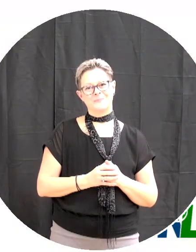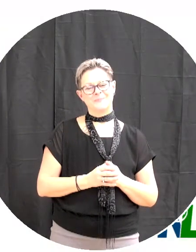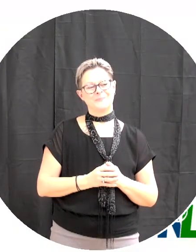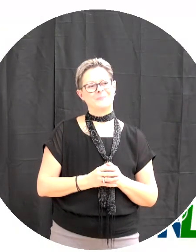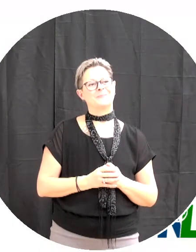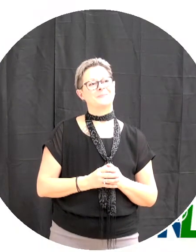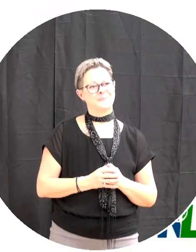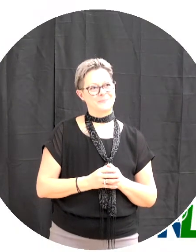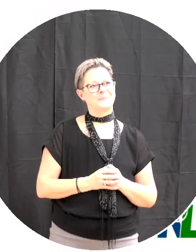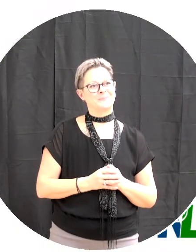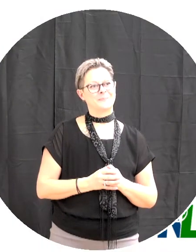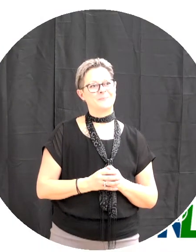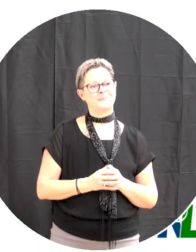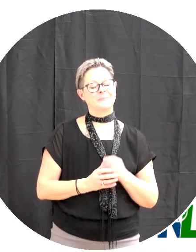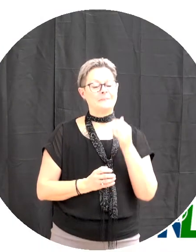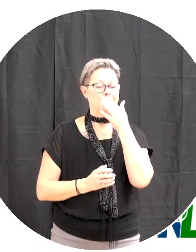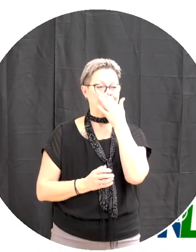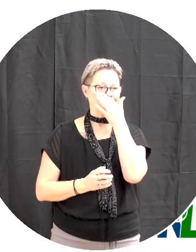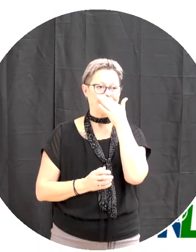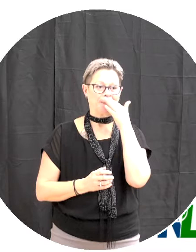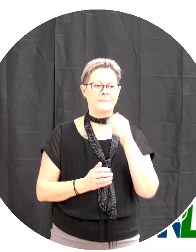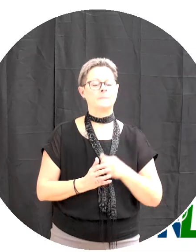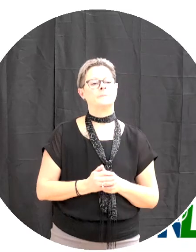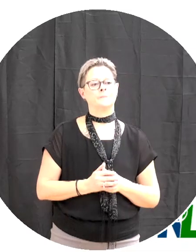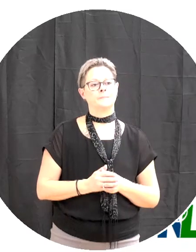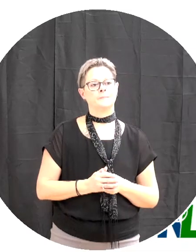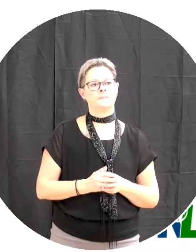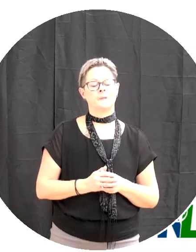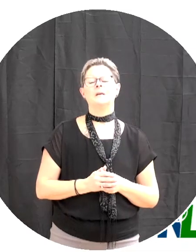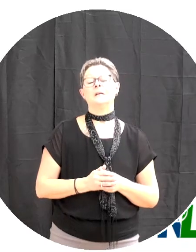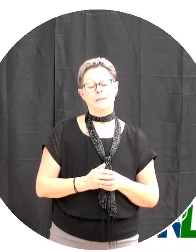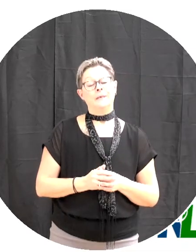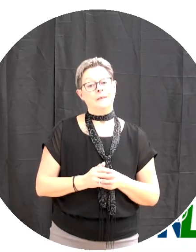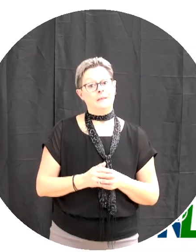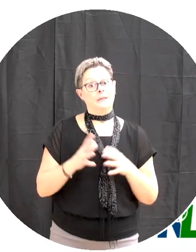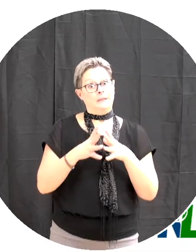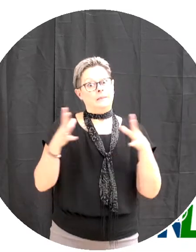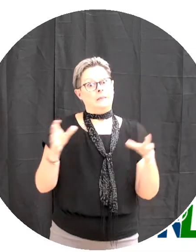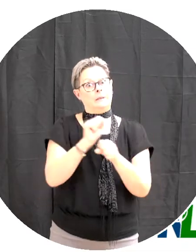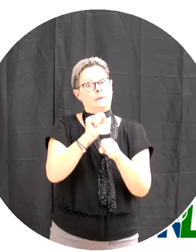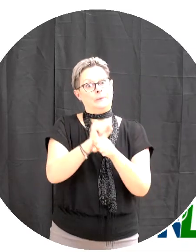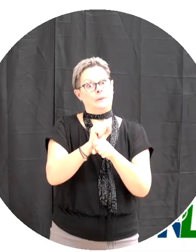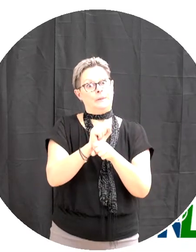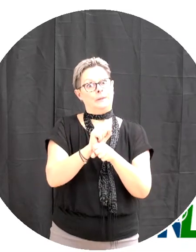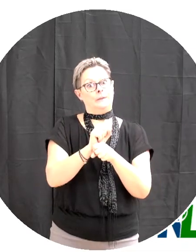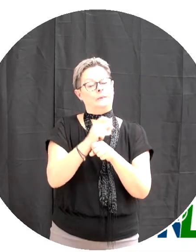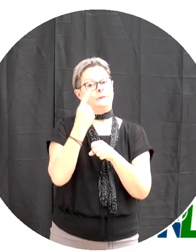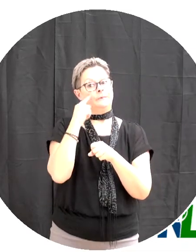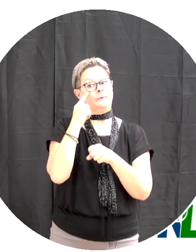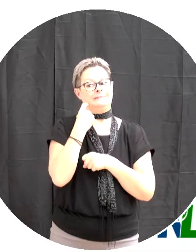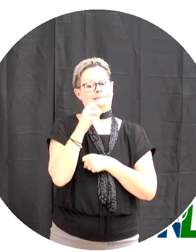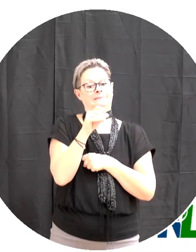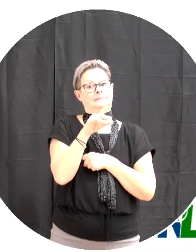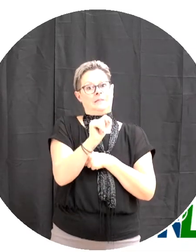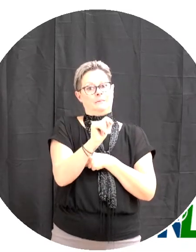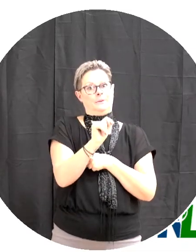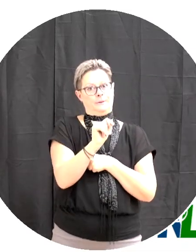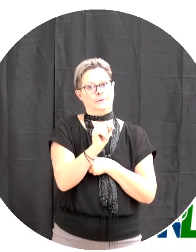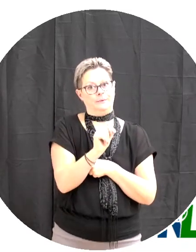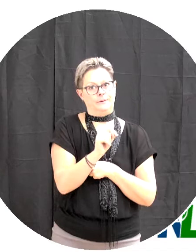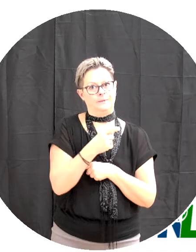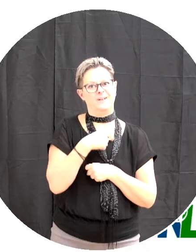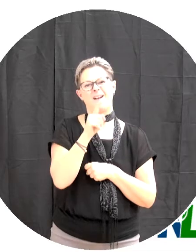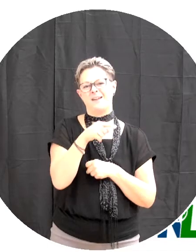All right, so a lot of people, a lot of moving parts to getting this year going. I think I would be remiss if I didn't talk about some of the